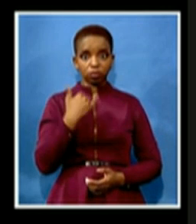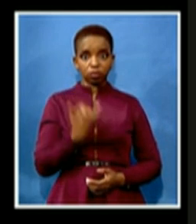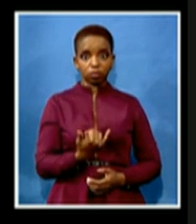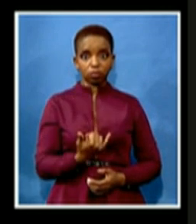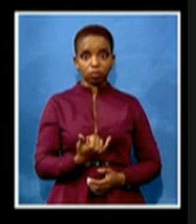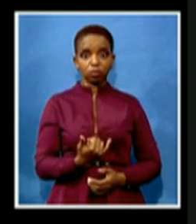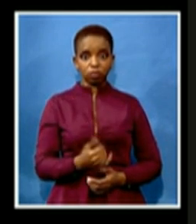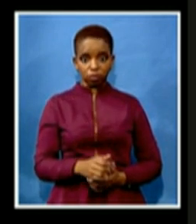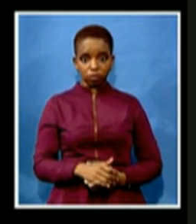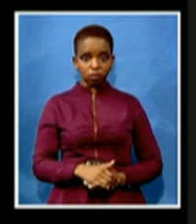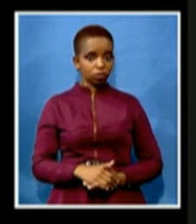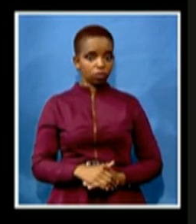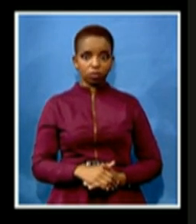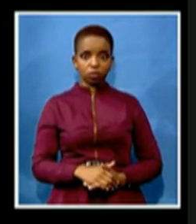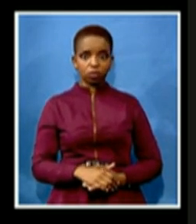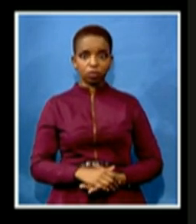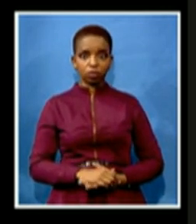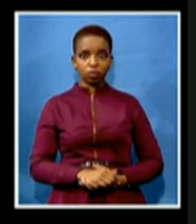No?